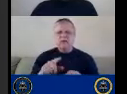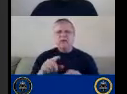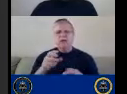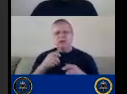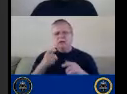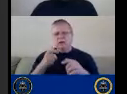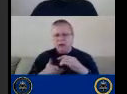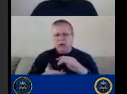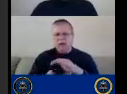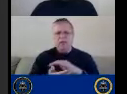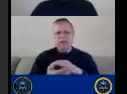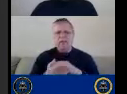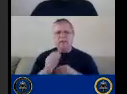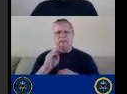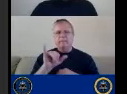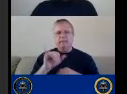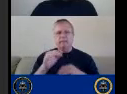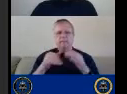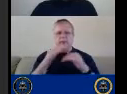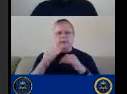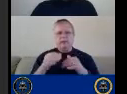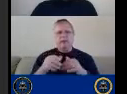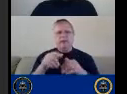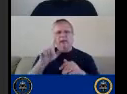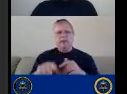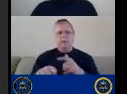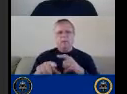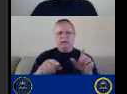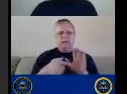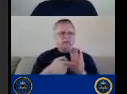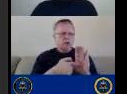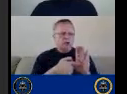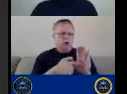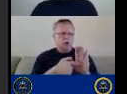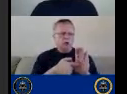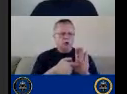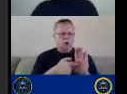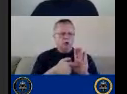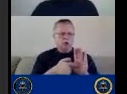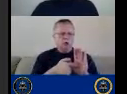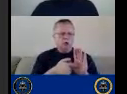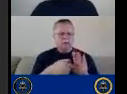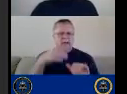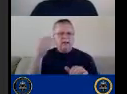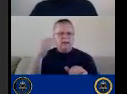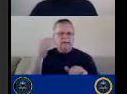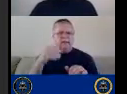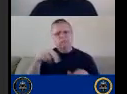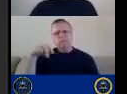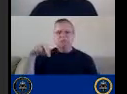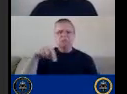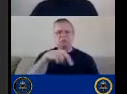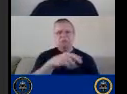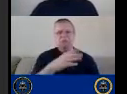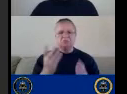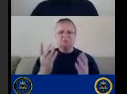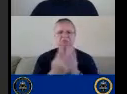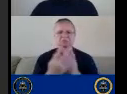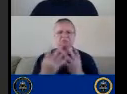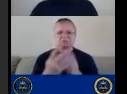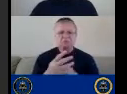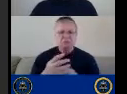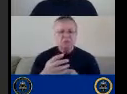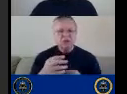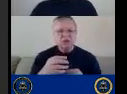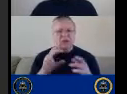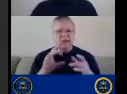building. And then the lower left slide shows the existing exterior pedestrian passageway that connects through